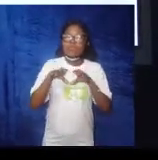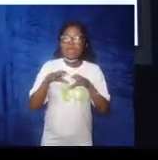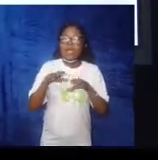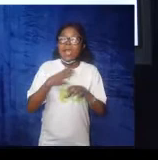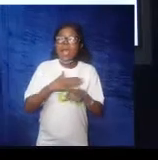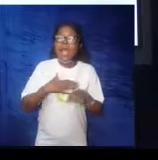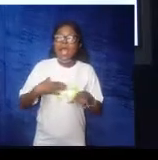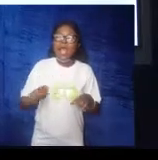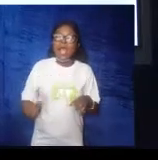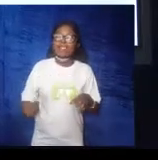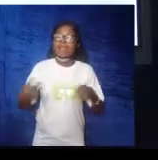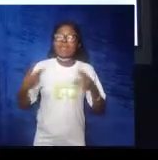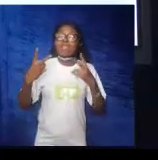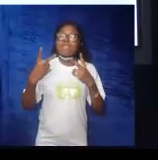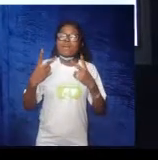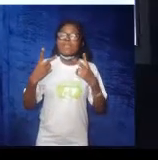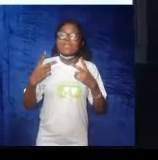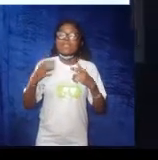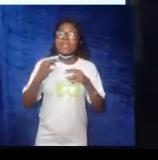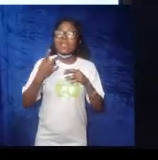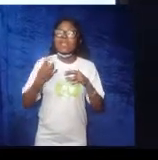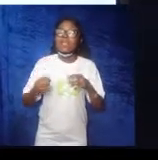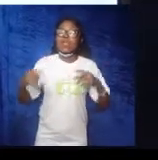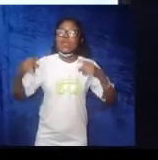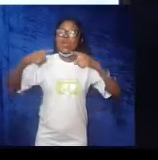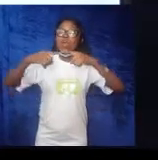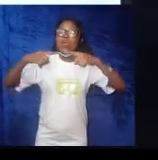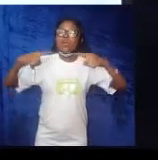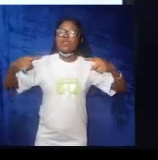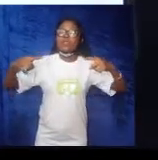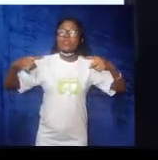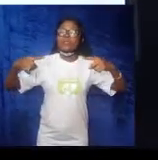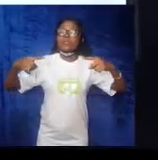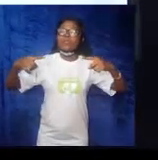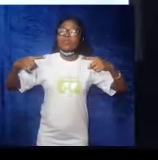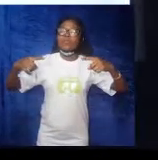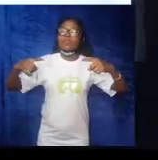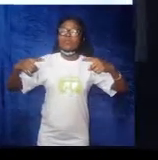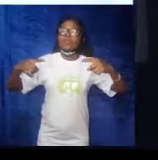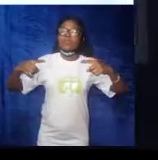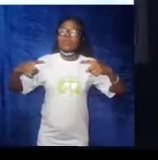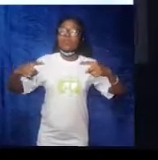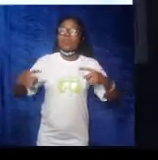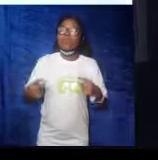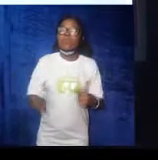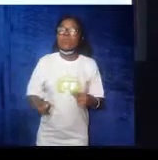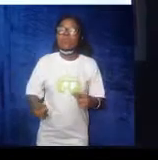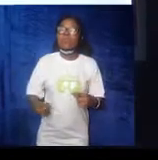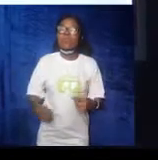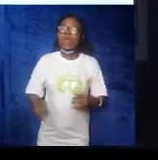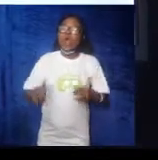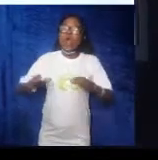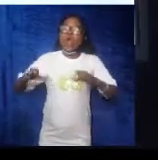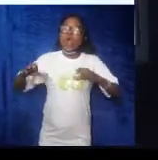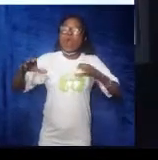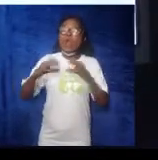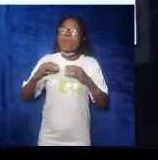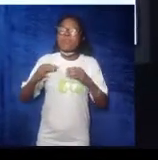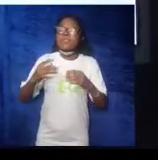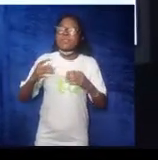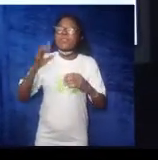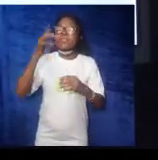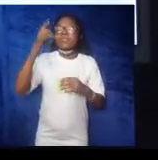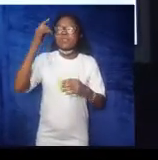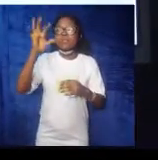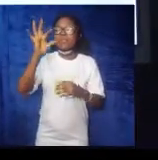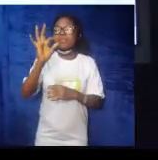corresponding and vertically opposite. Remember, X is for vertically opposite. Then complementary is for 90, so you put your